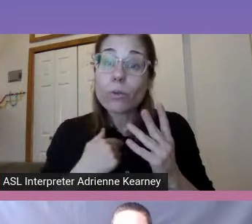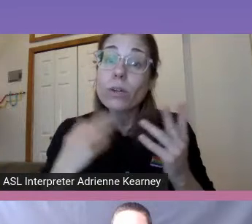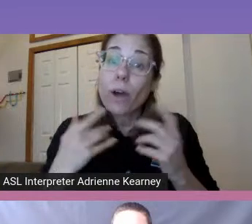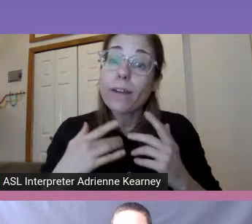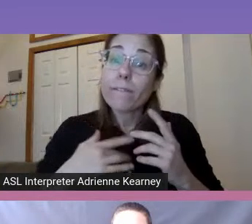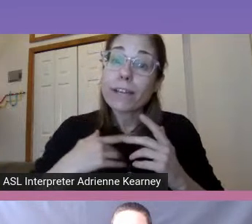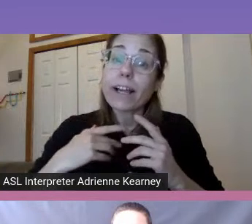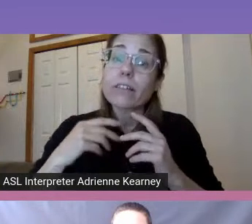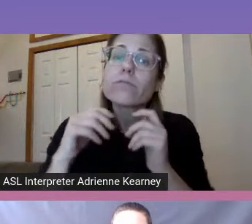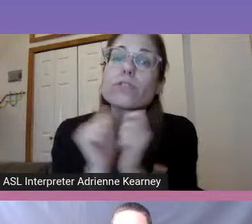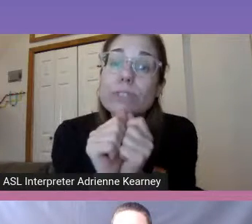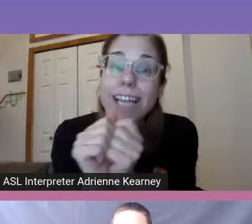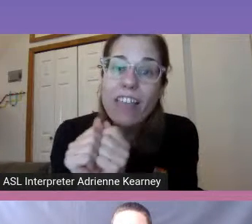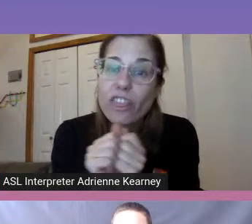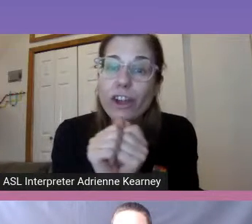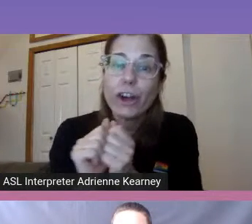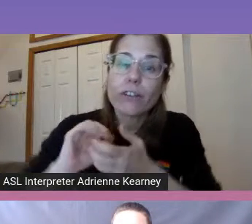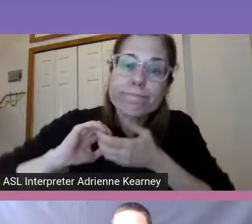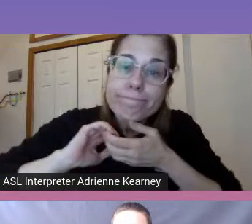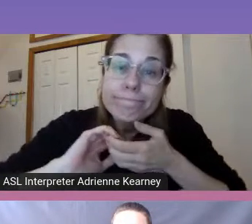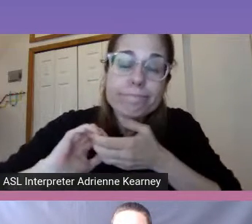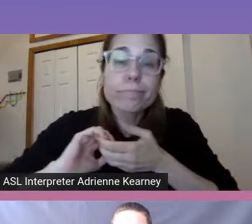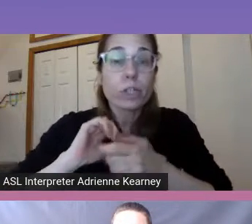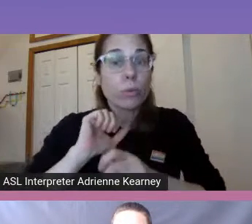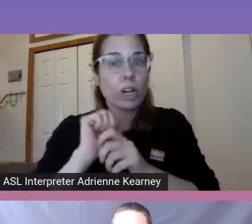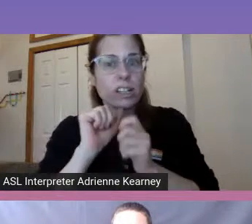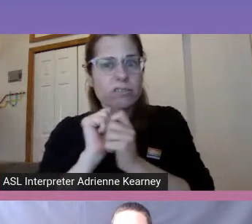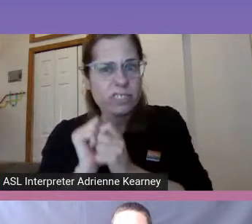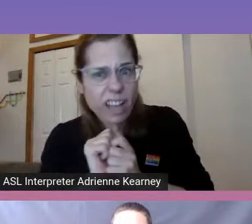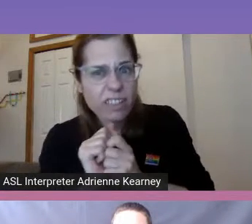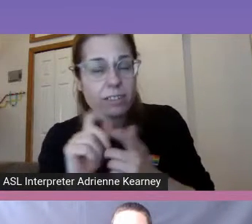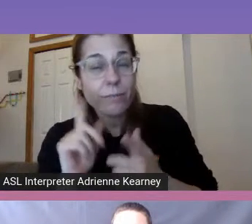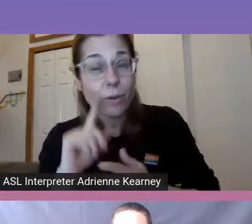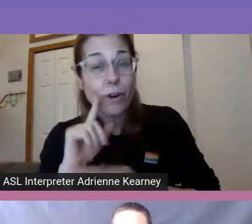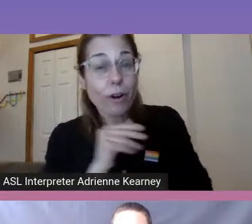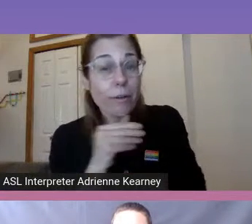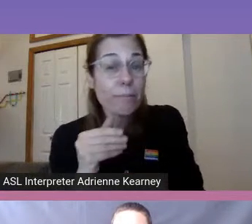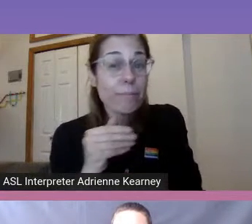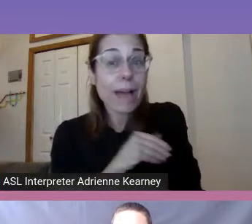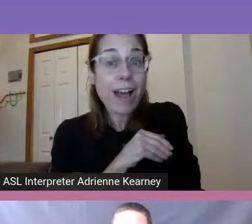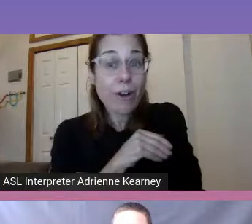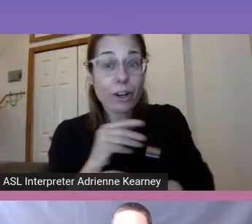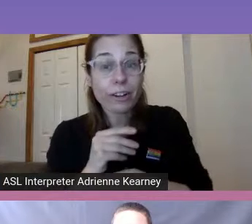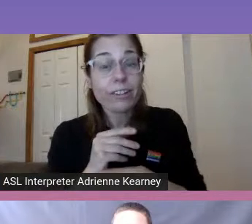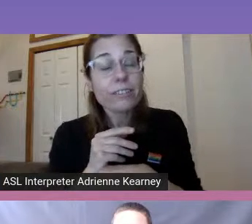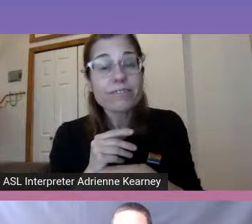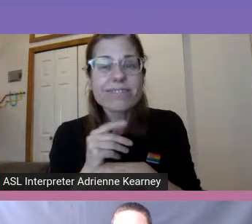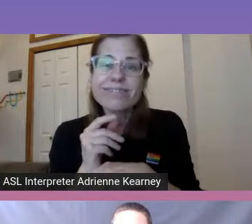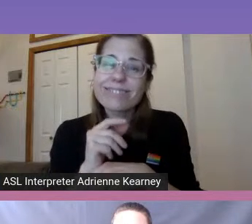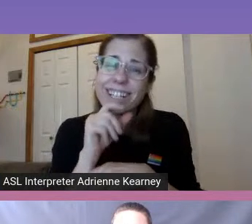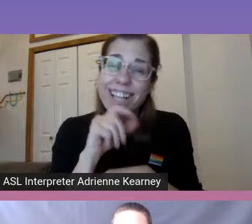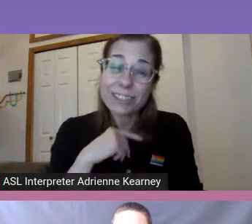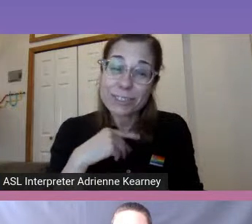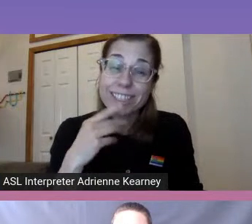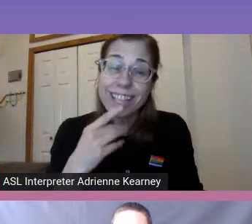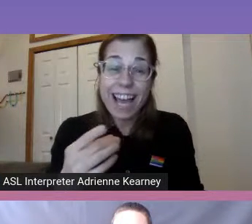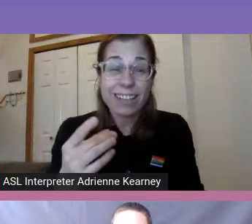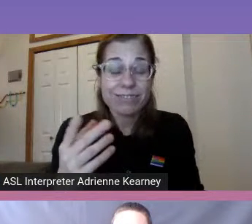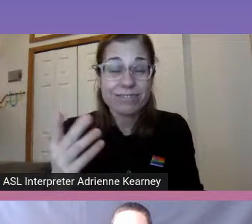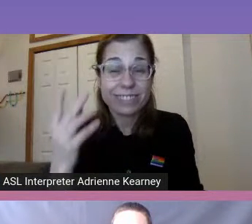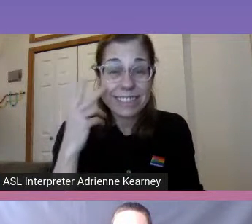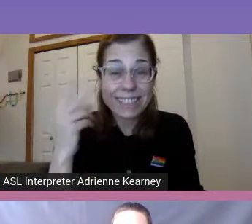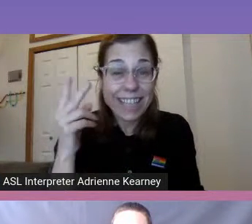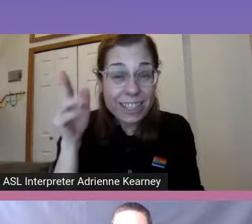together. And I would love to see that someday. And you're right. We do see that in our community through